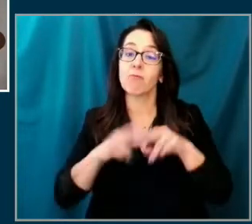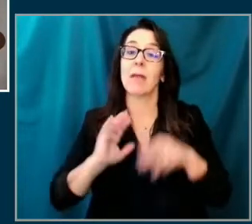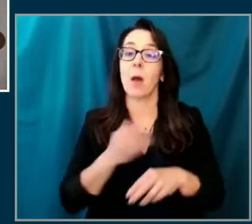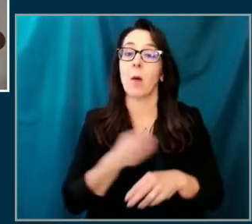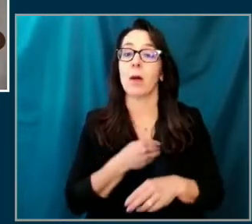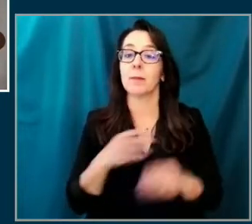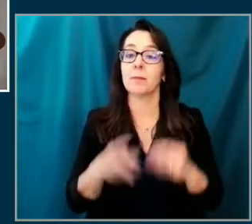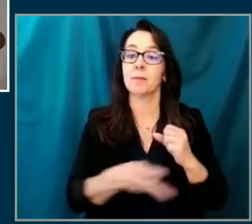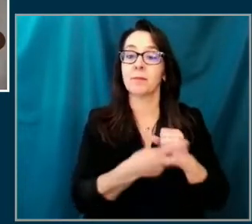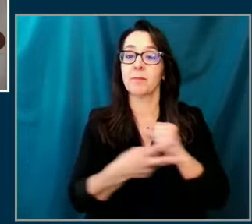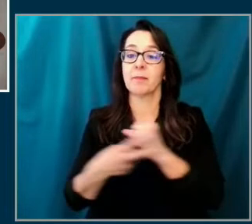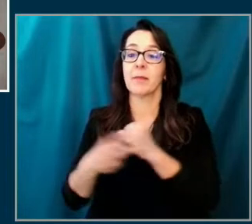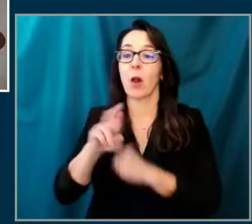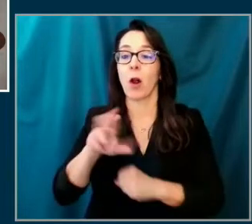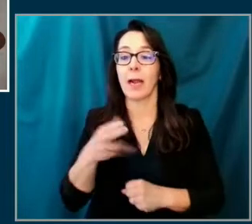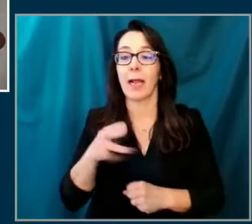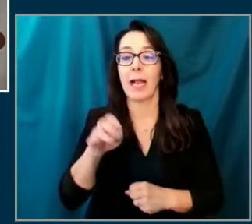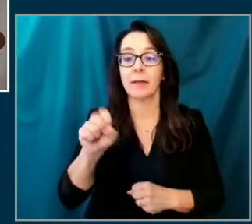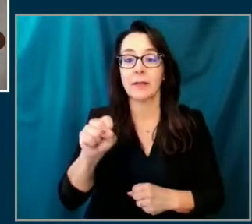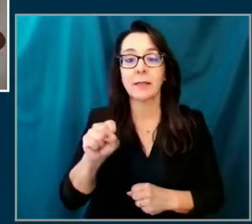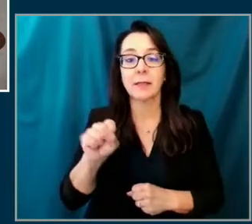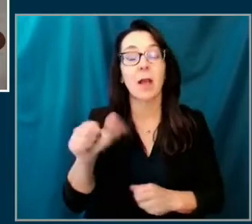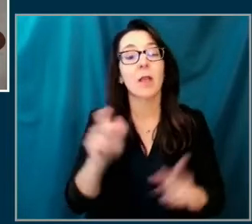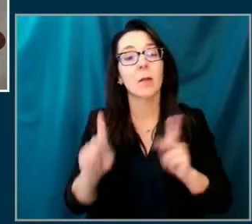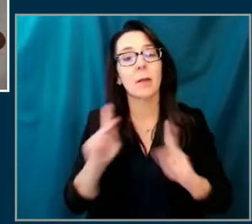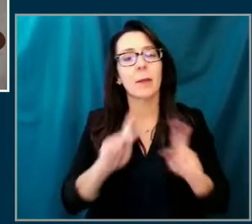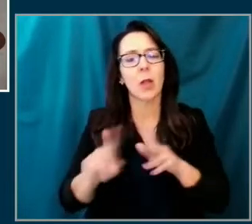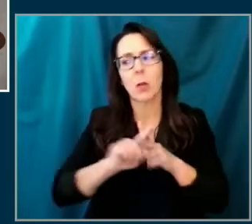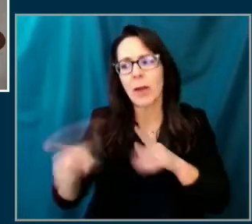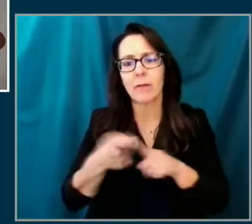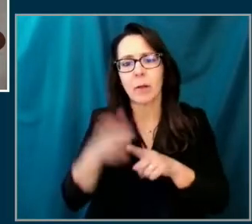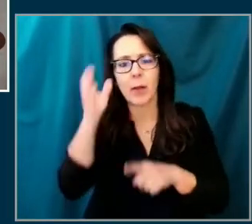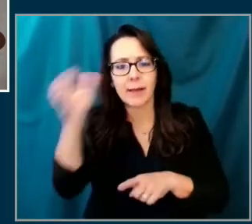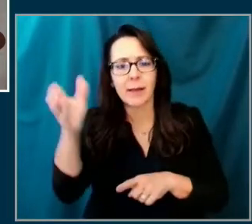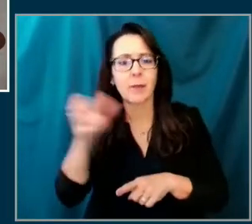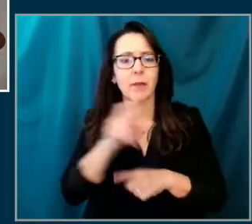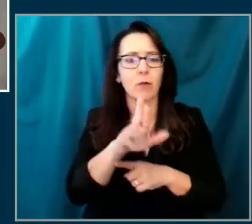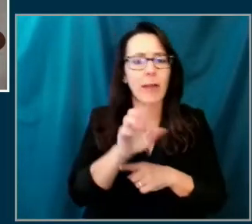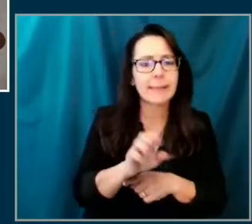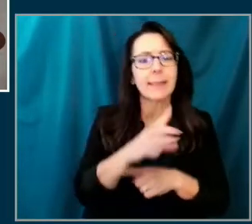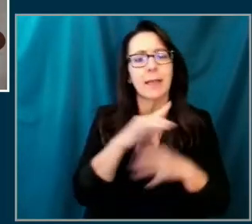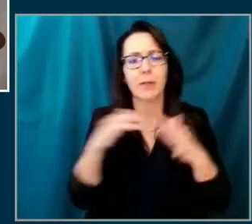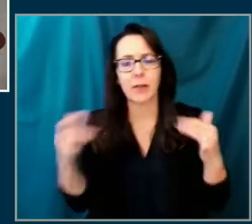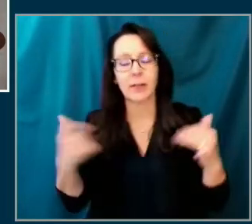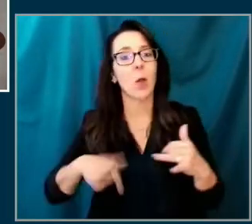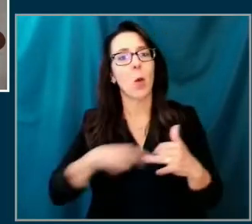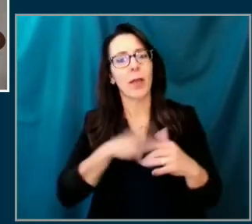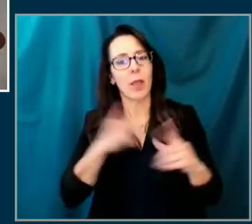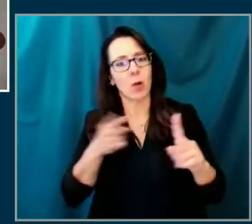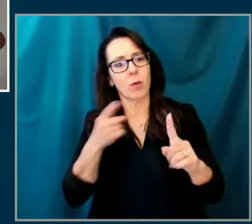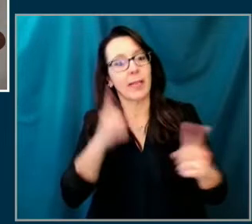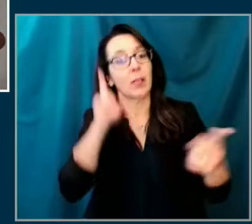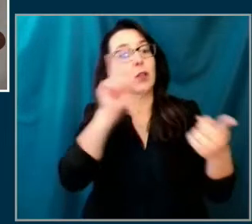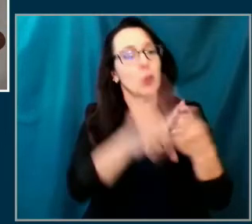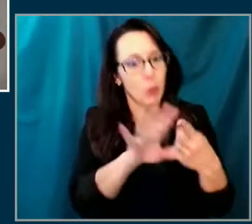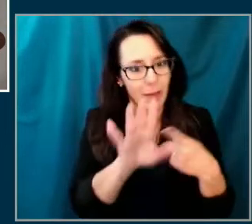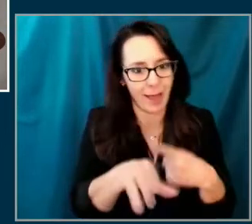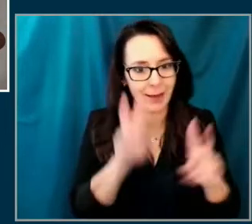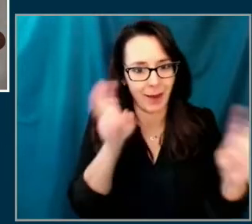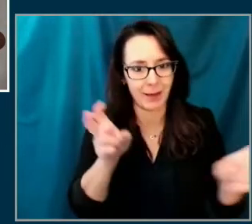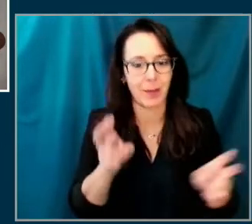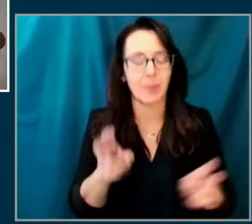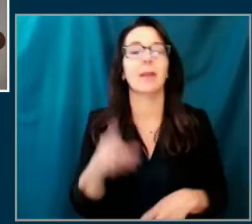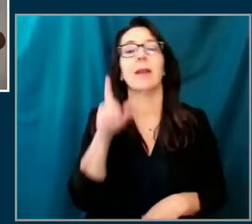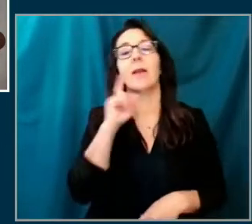the issues of race and running from the concept of diversity, California is running to it. Not only in terms of education in our universities